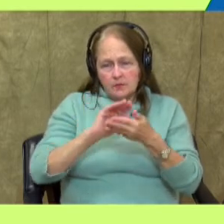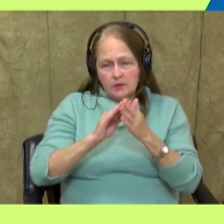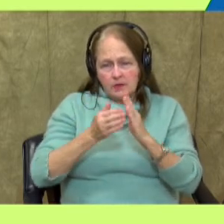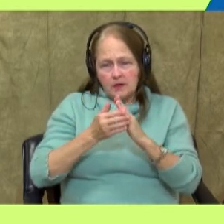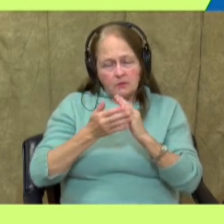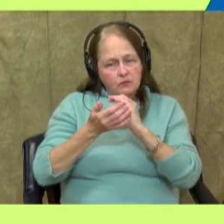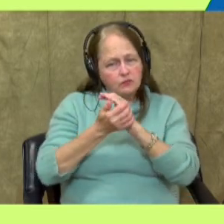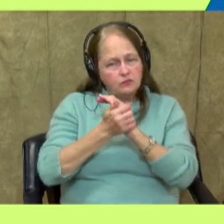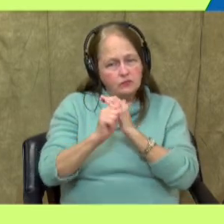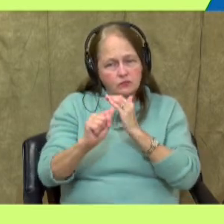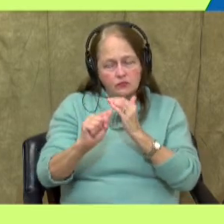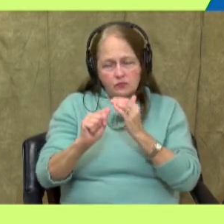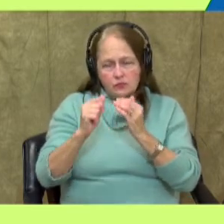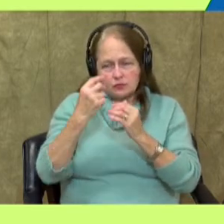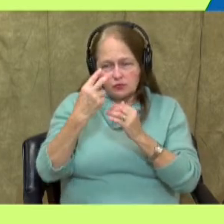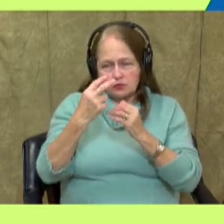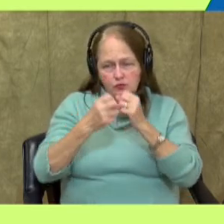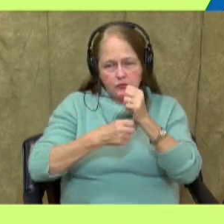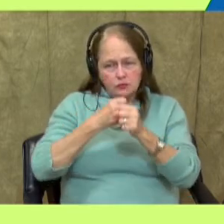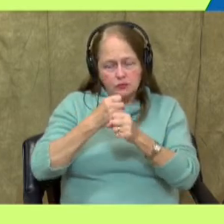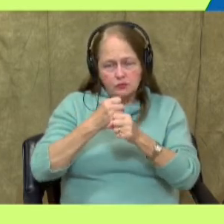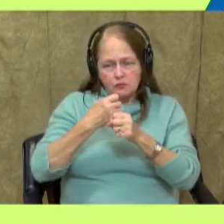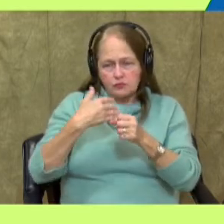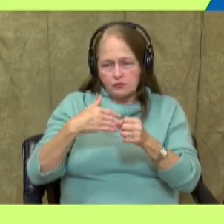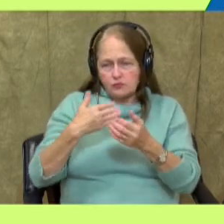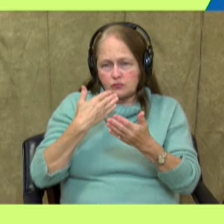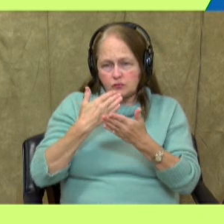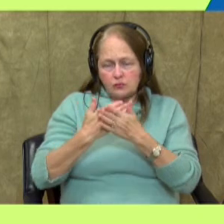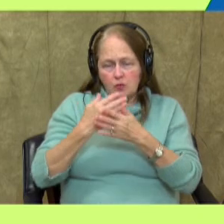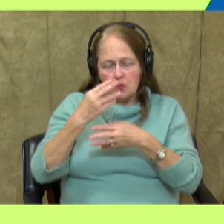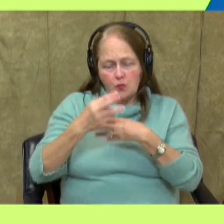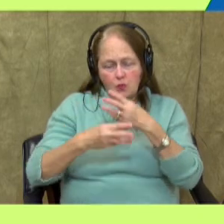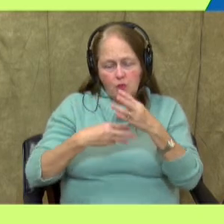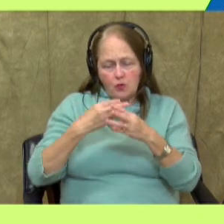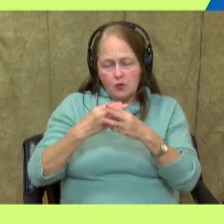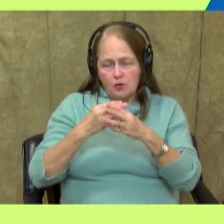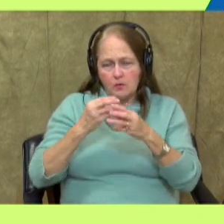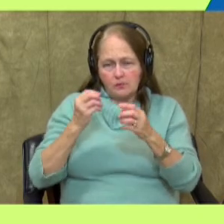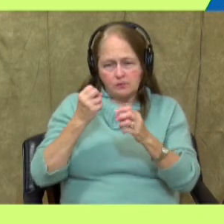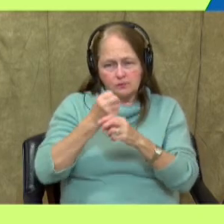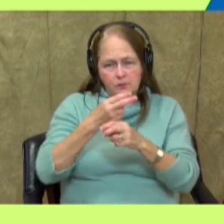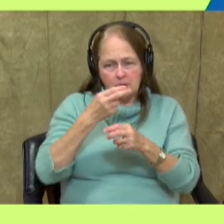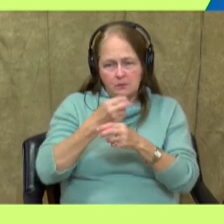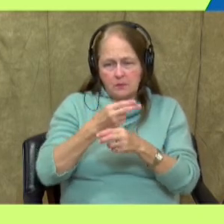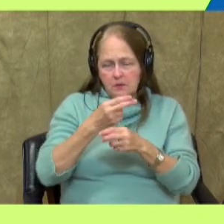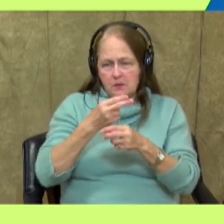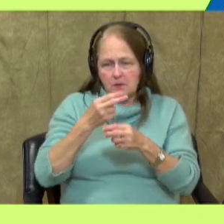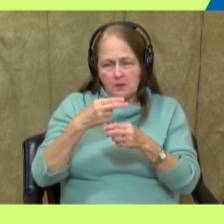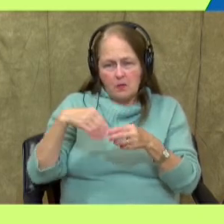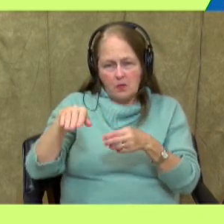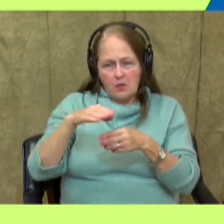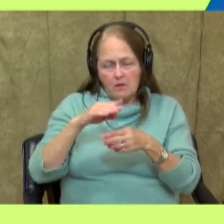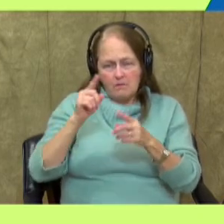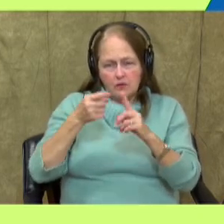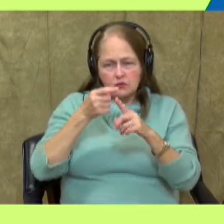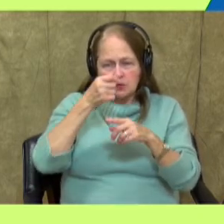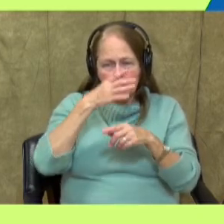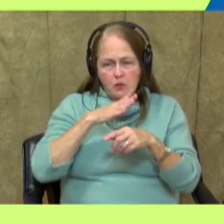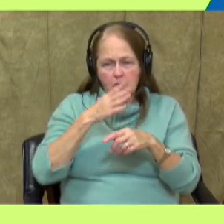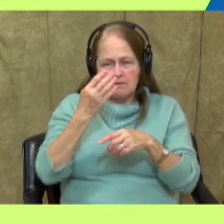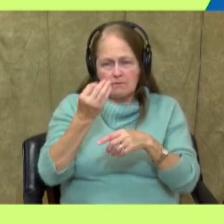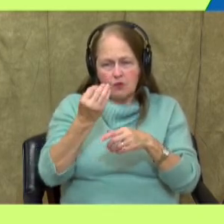Became an accomplished pilot in 2 years, started setting world records, and became the first woman to fly to an altitude